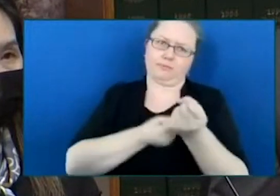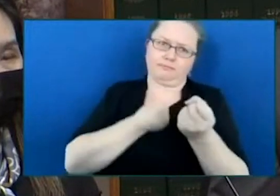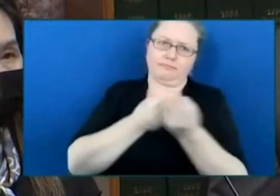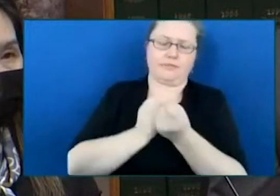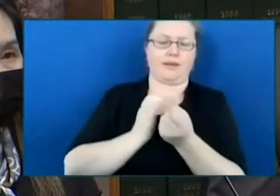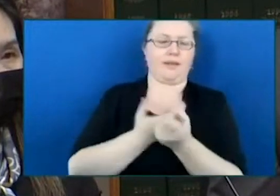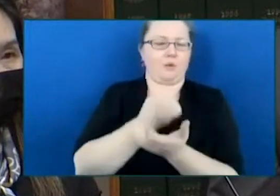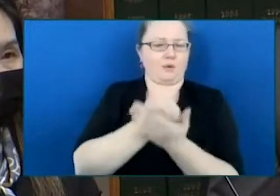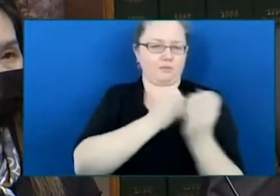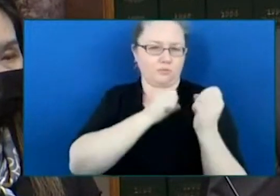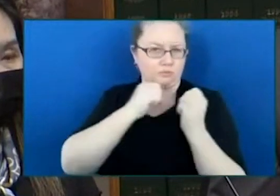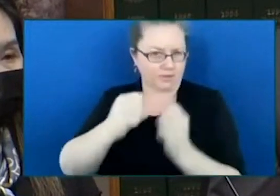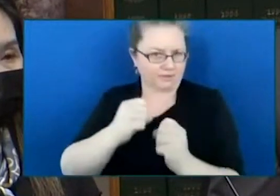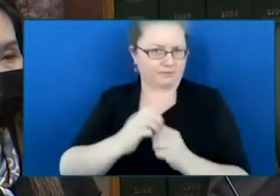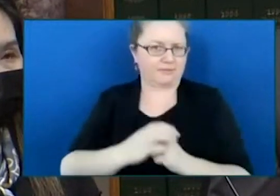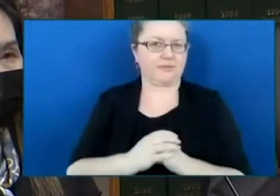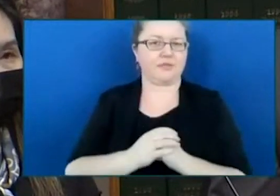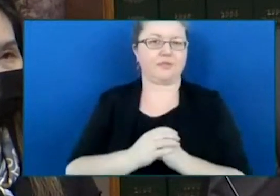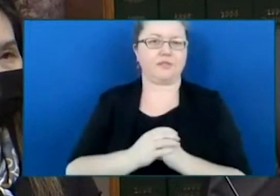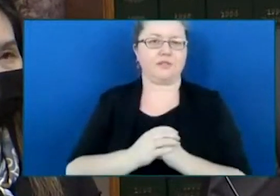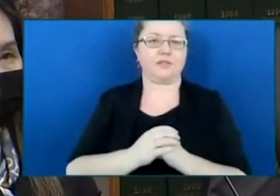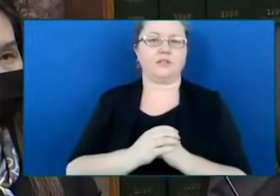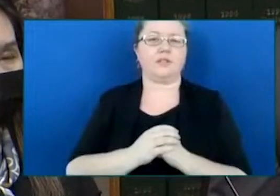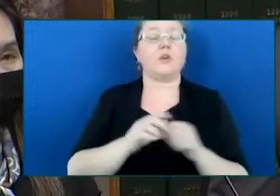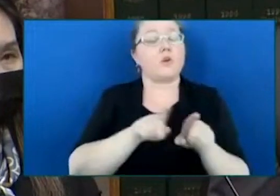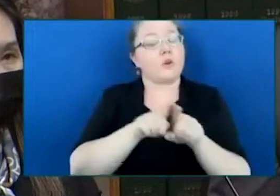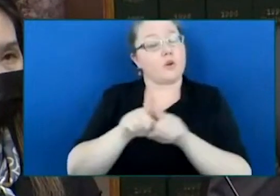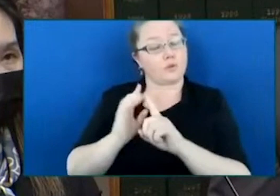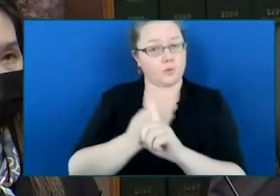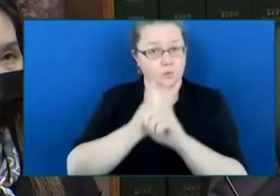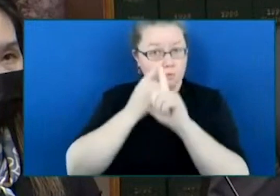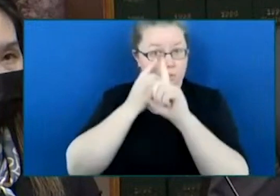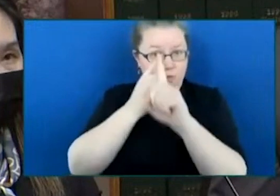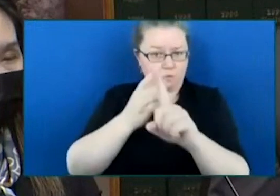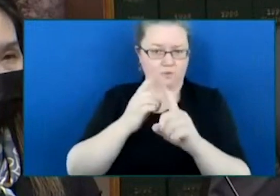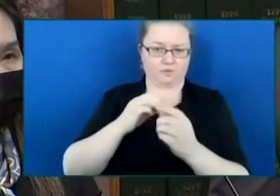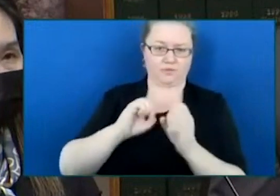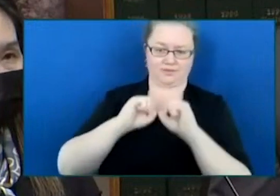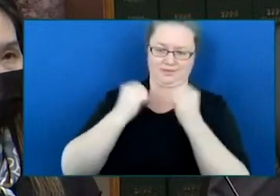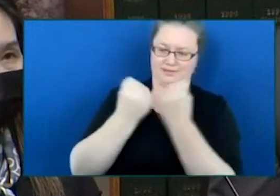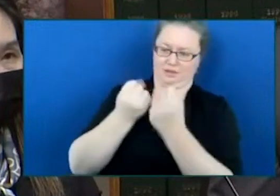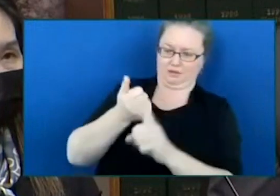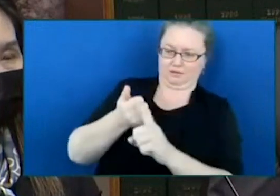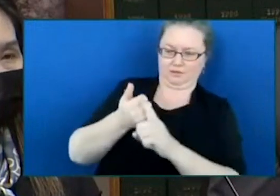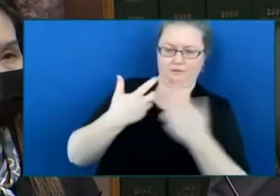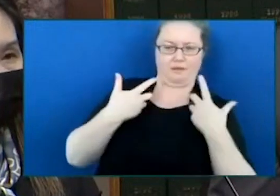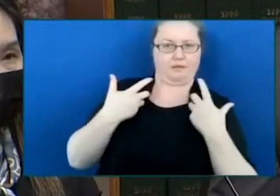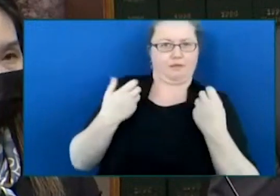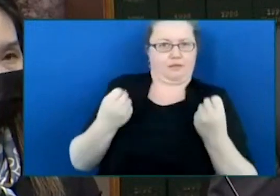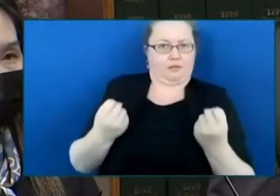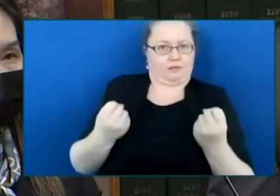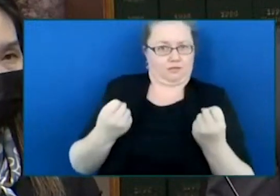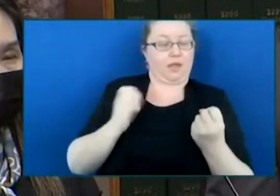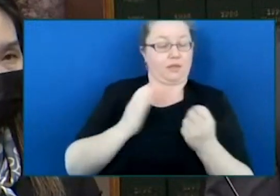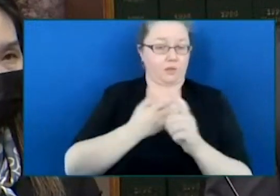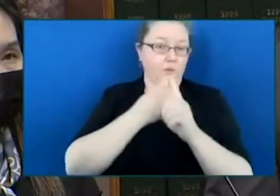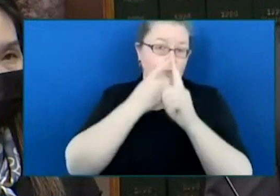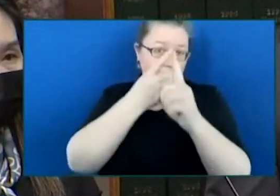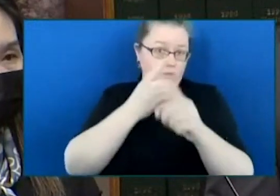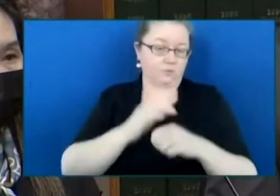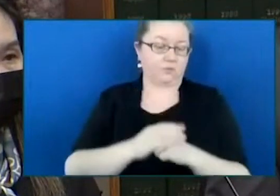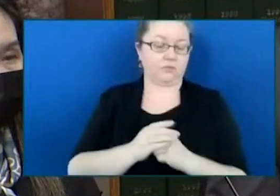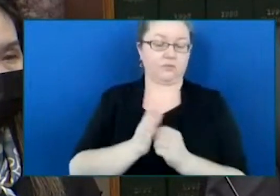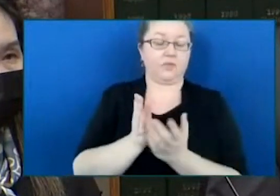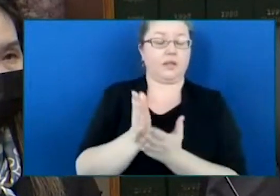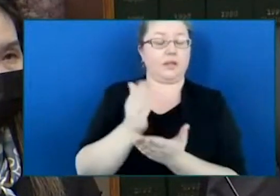also part of our work to build a healthier society in every sense of the word. Budget 2022 commits a total of $3.2